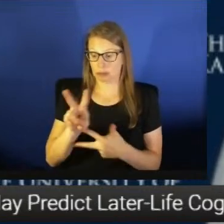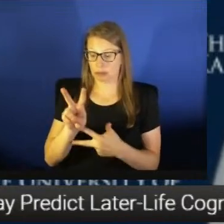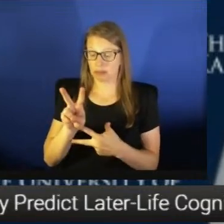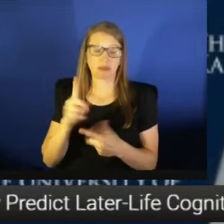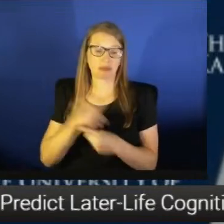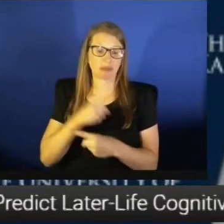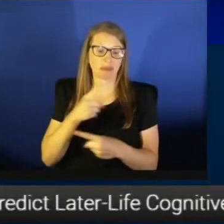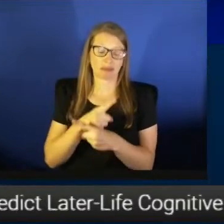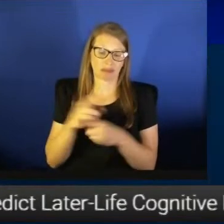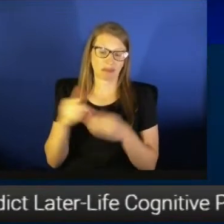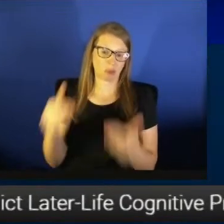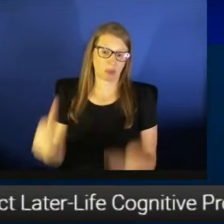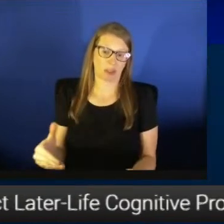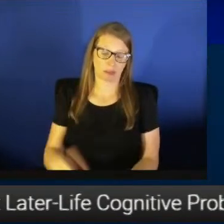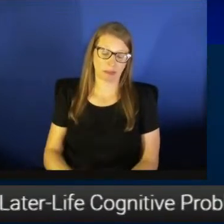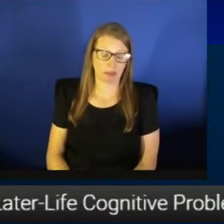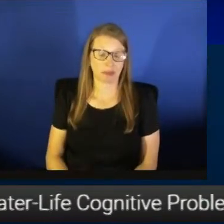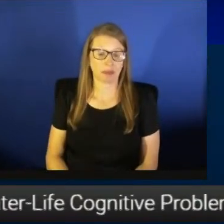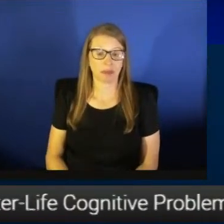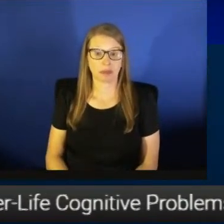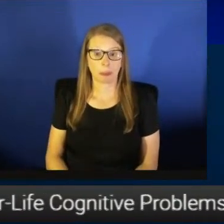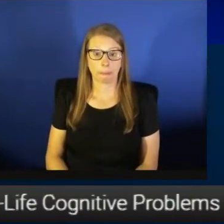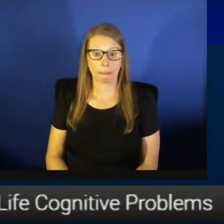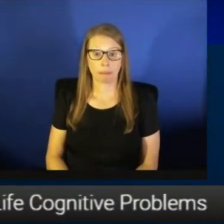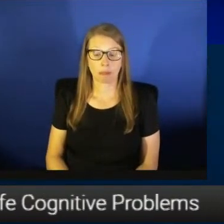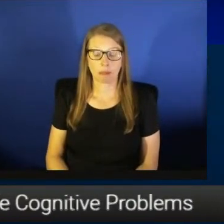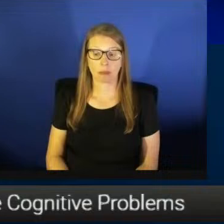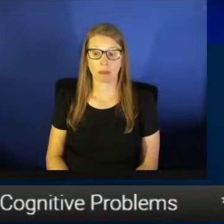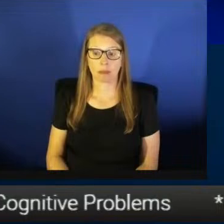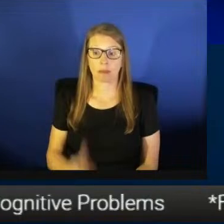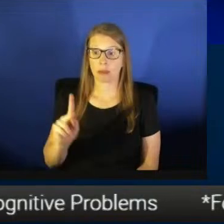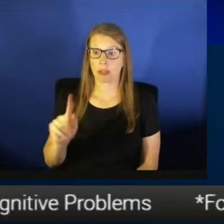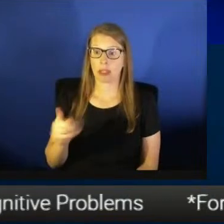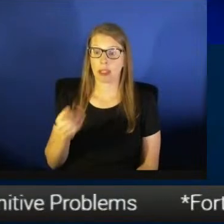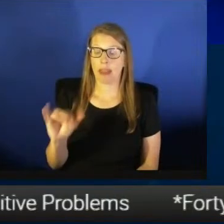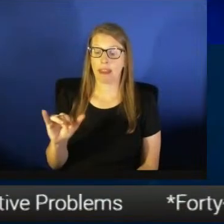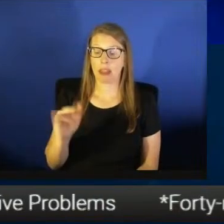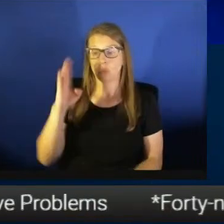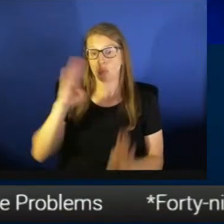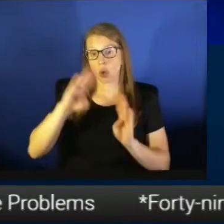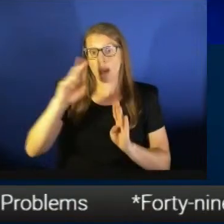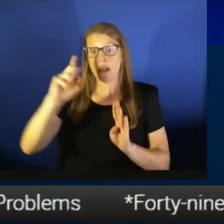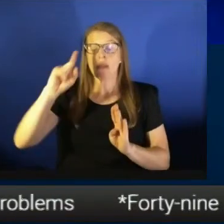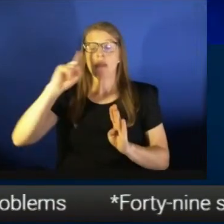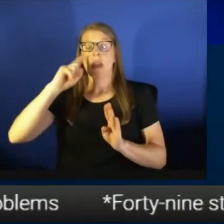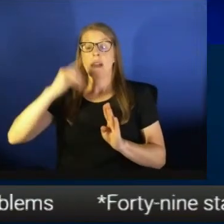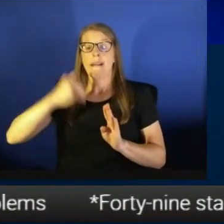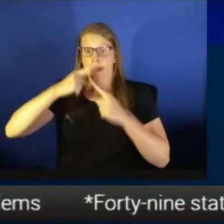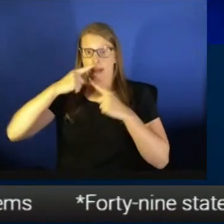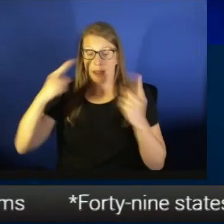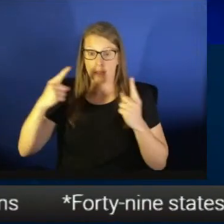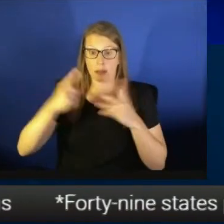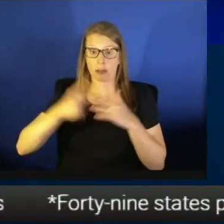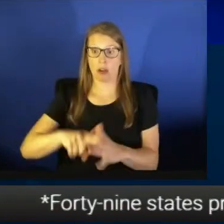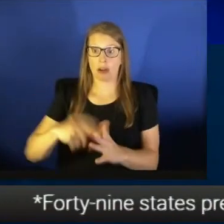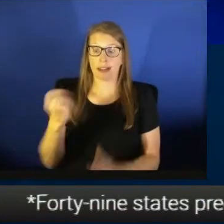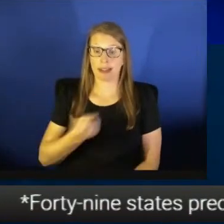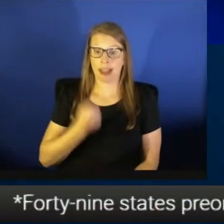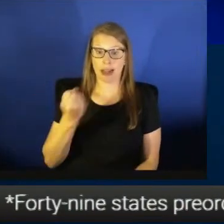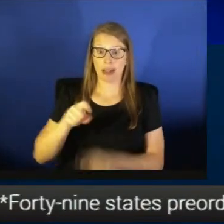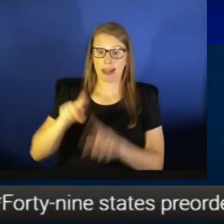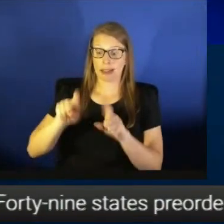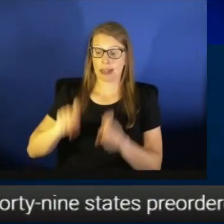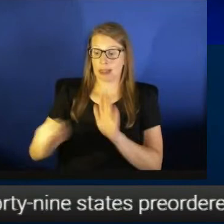forward. All right, Dr. Hawkinson, Kathy is worried. She said she thought she had allergies starting up on Saturday, tested